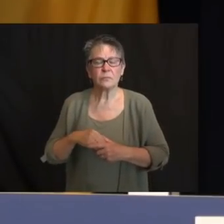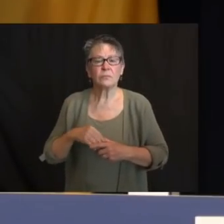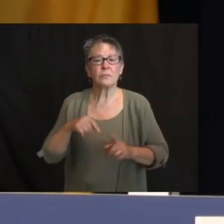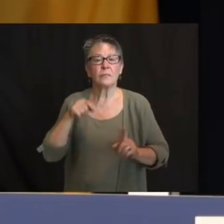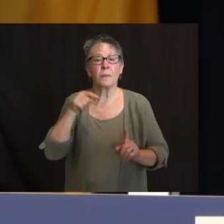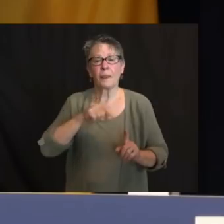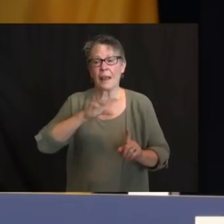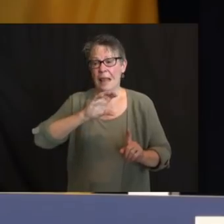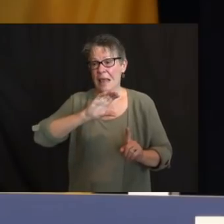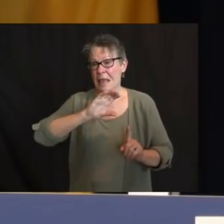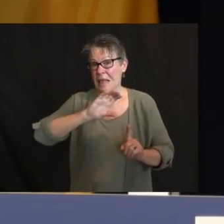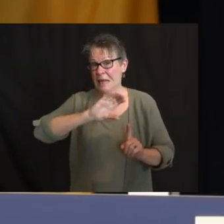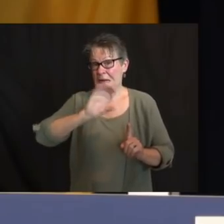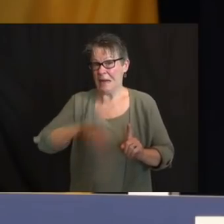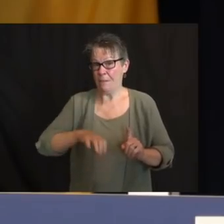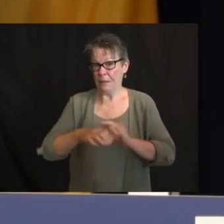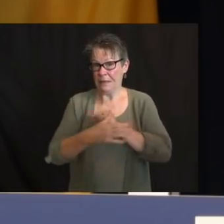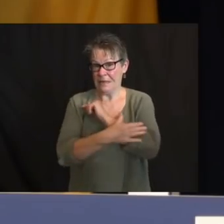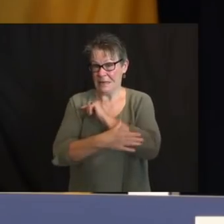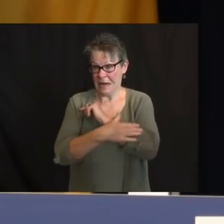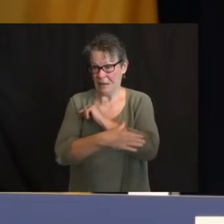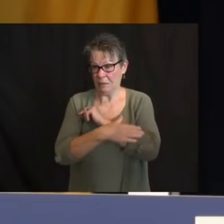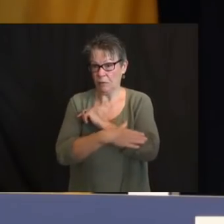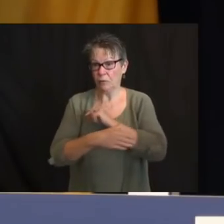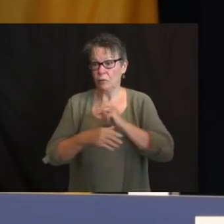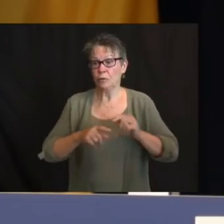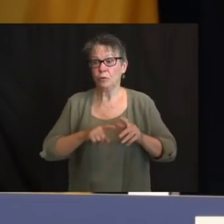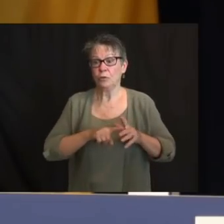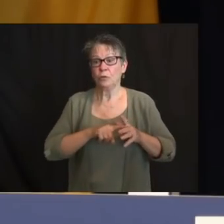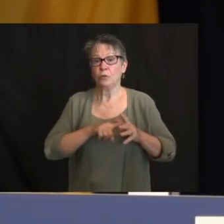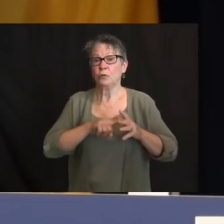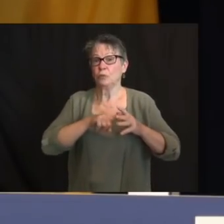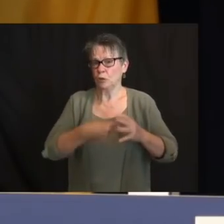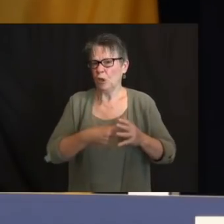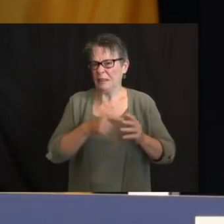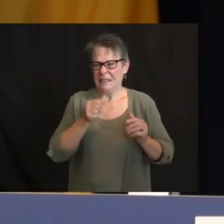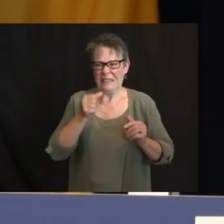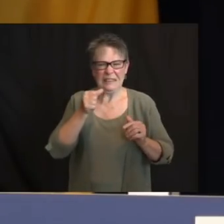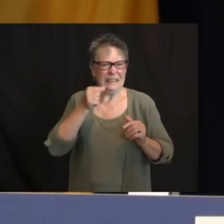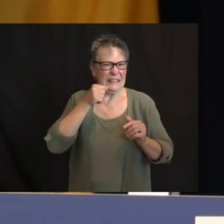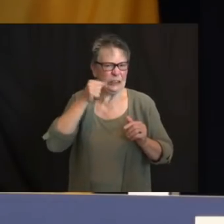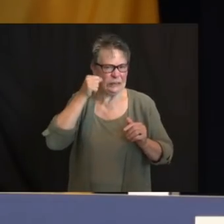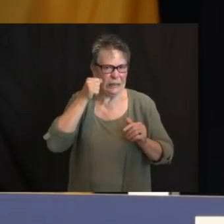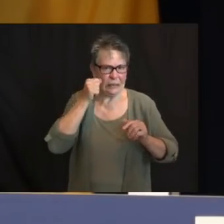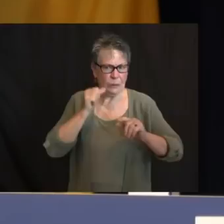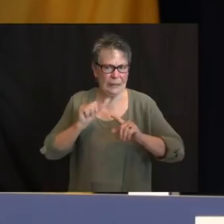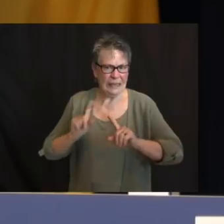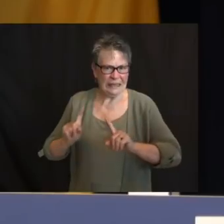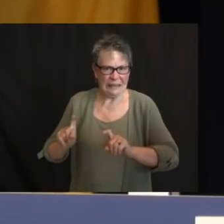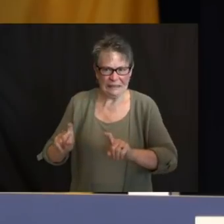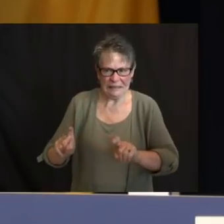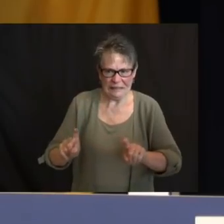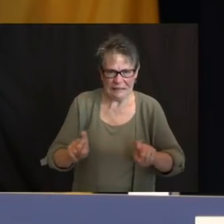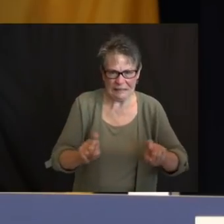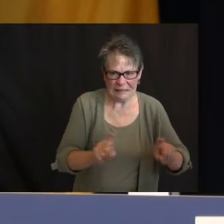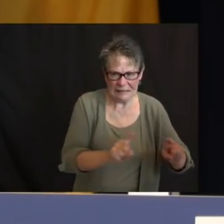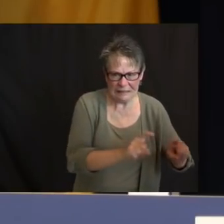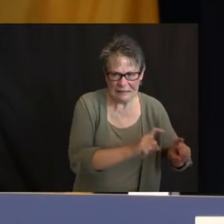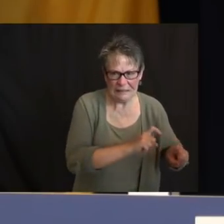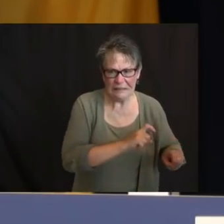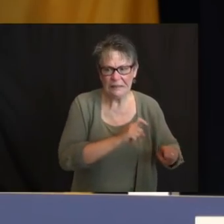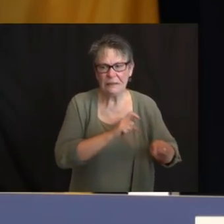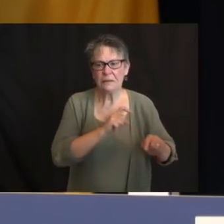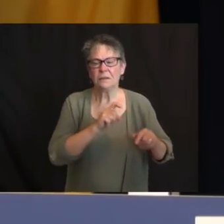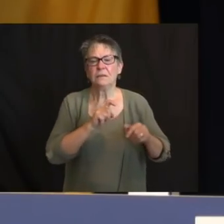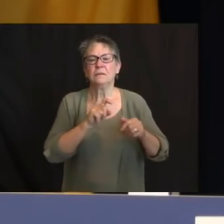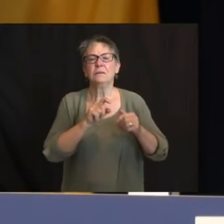yesterday, and the health departments in Essex County will begin using it on Monday. We anticipate rolling this technology out to all